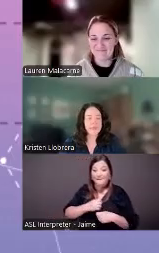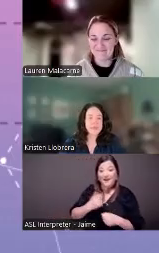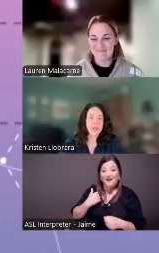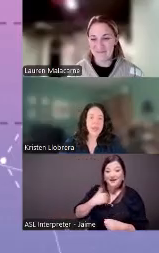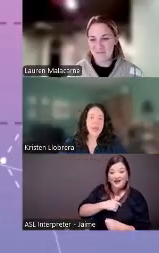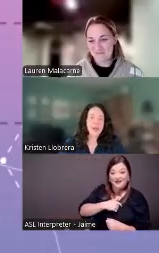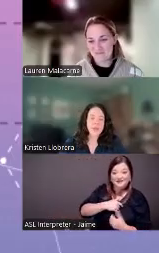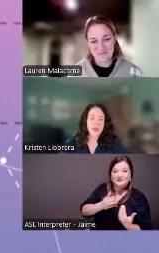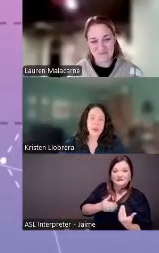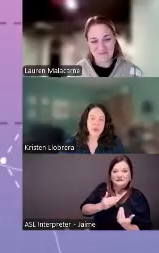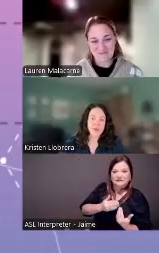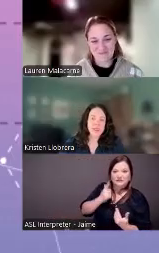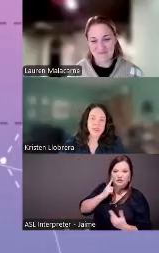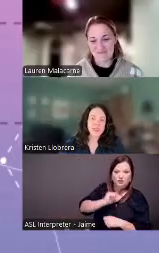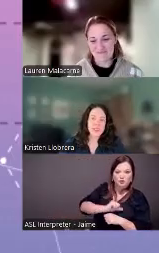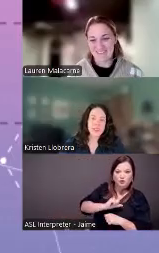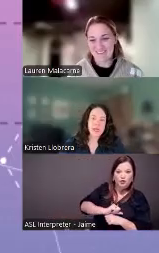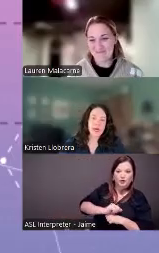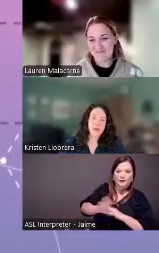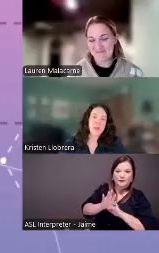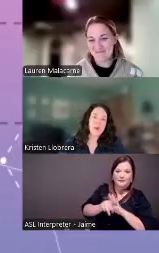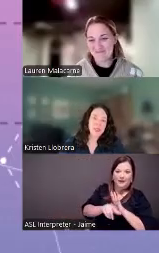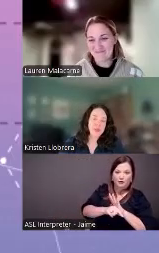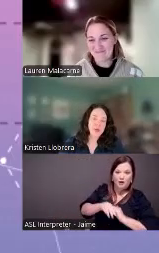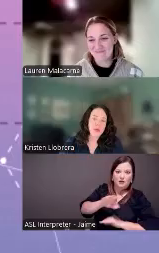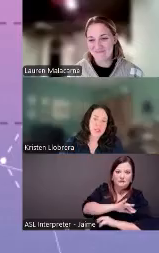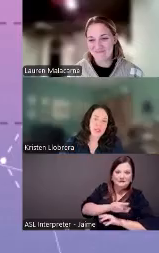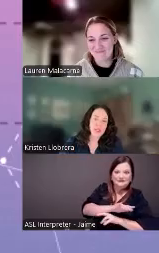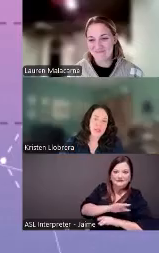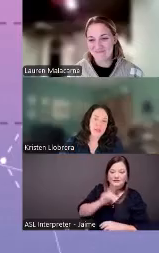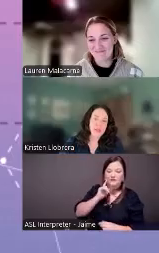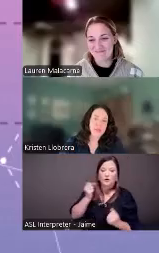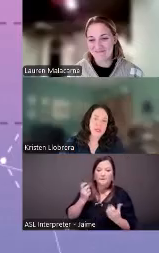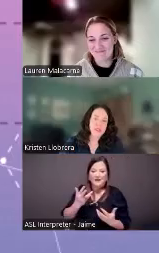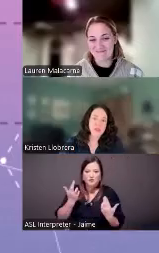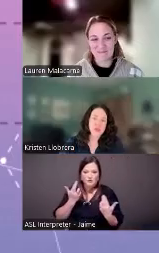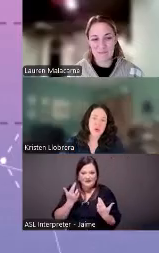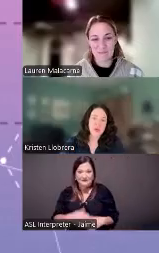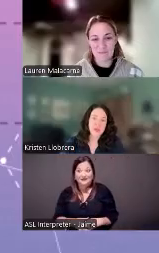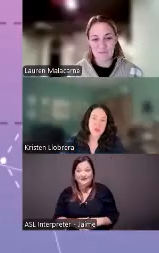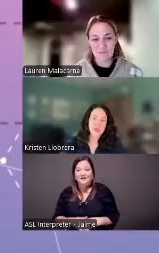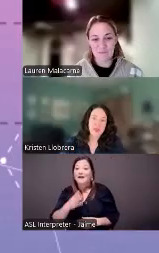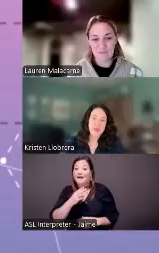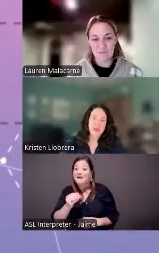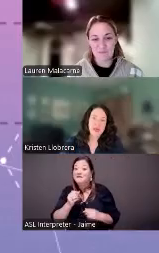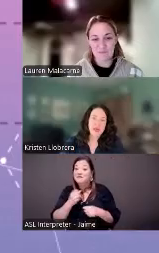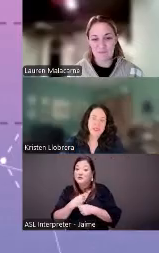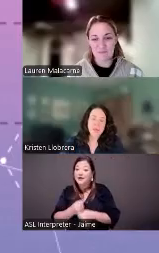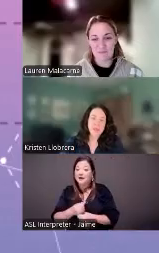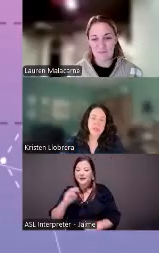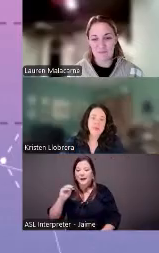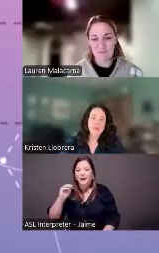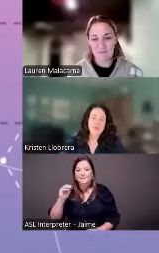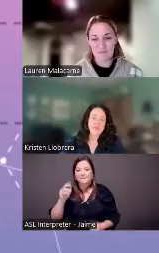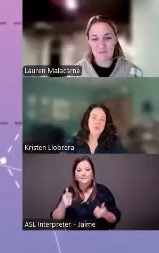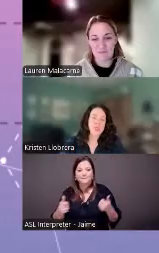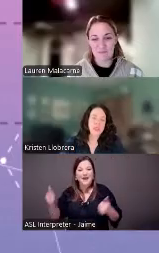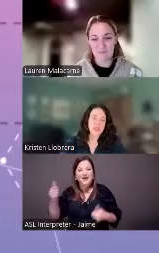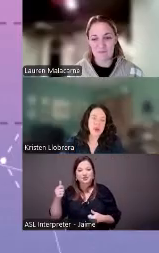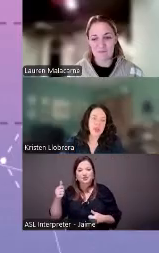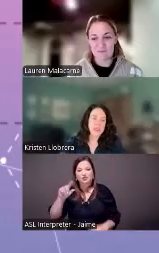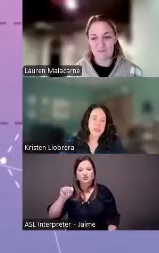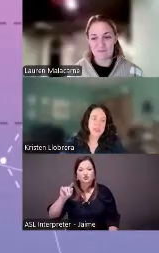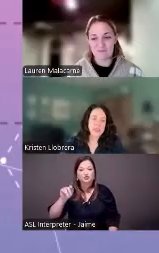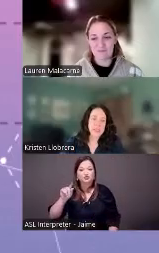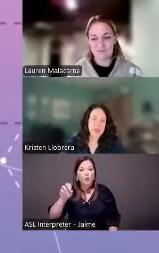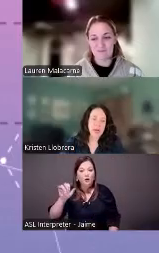end for a number of reasons. And we also created a master tutorial template, which